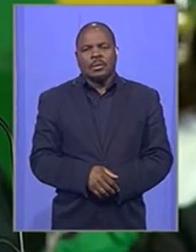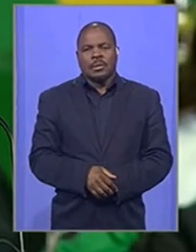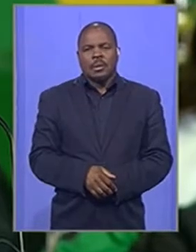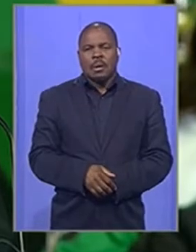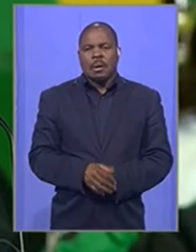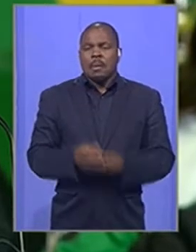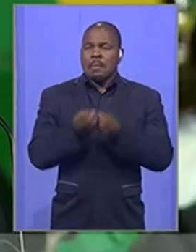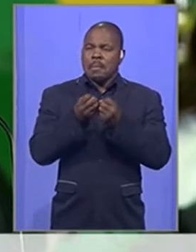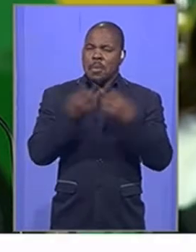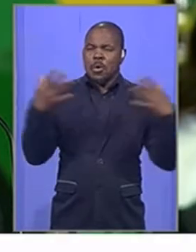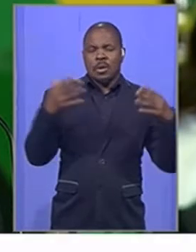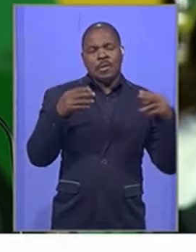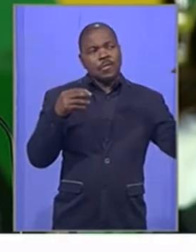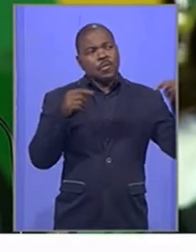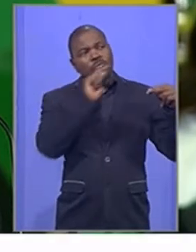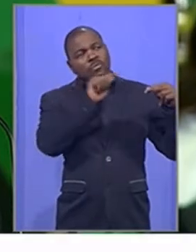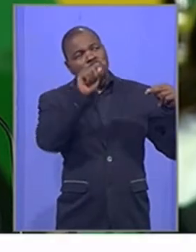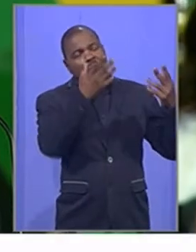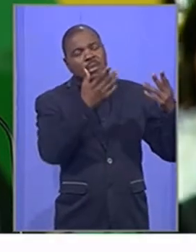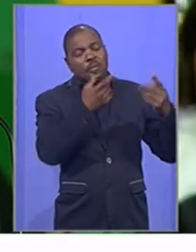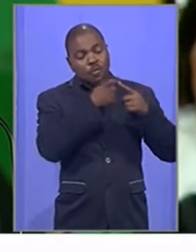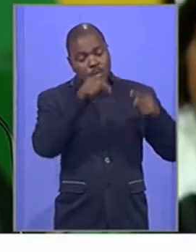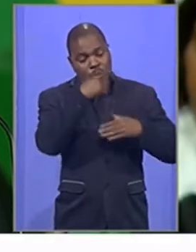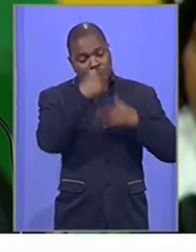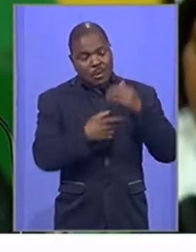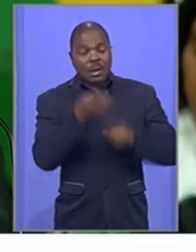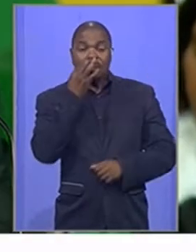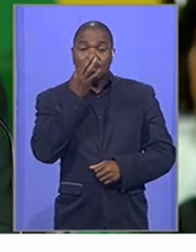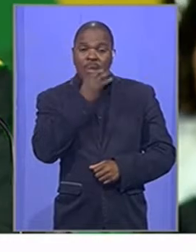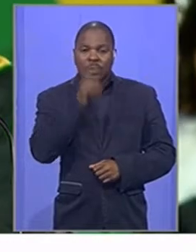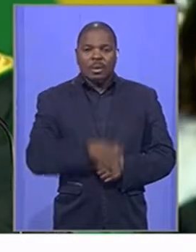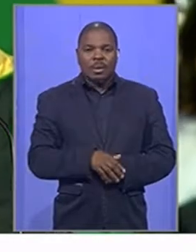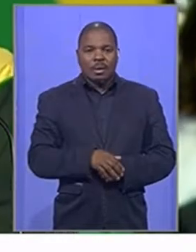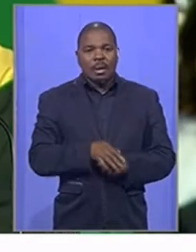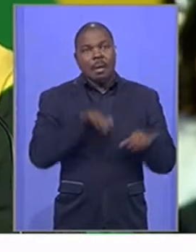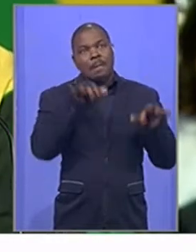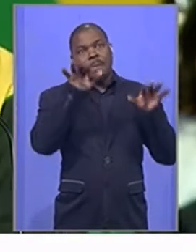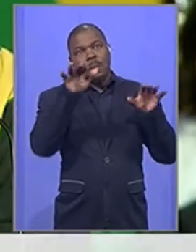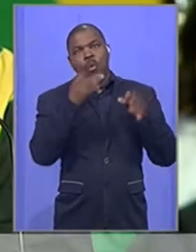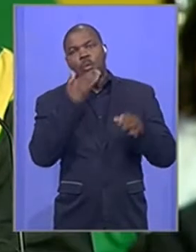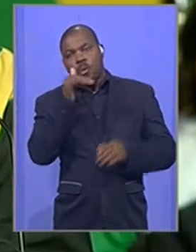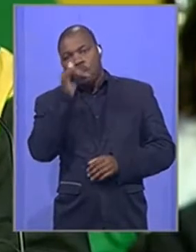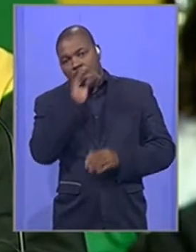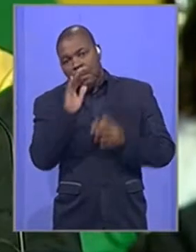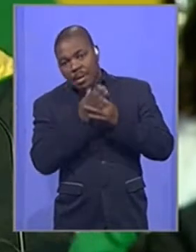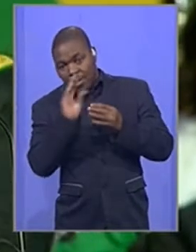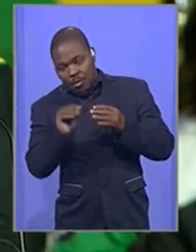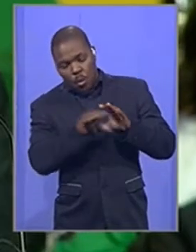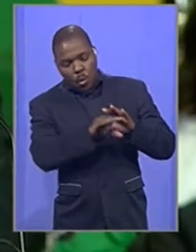view of the policy conference is for the retention of the step-aside provisions